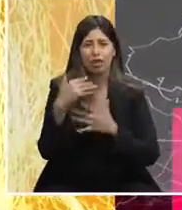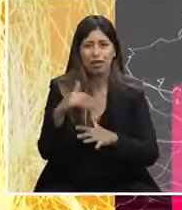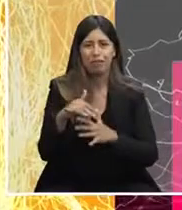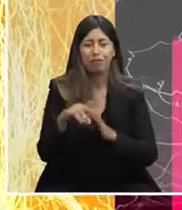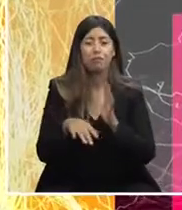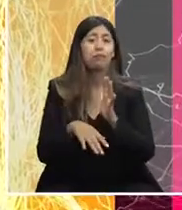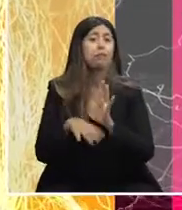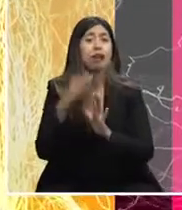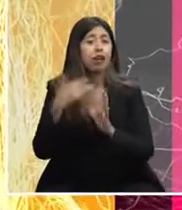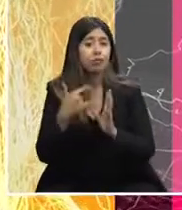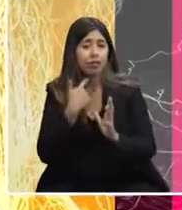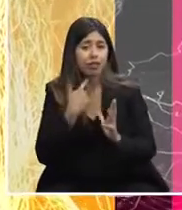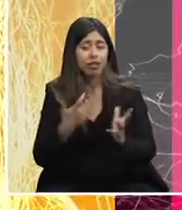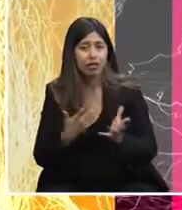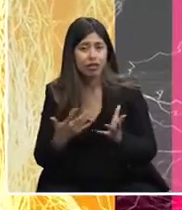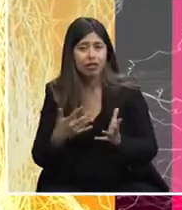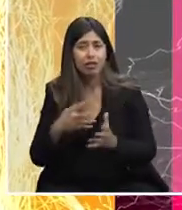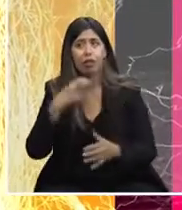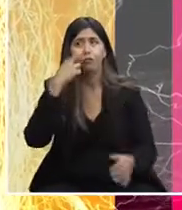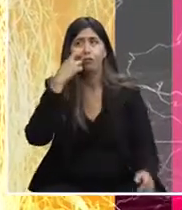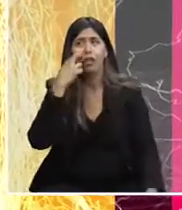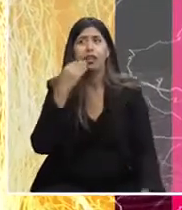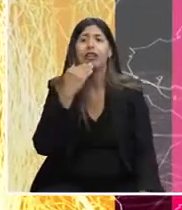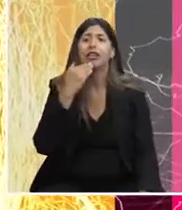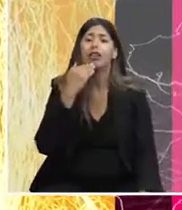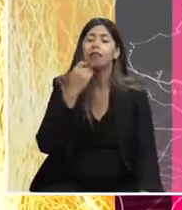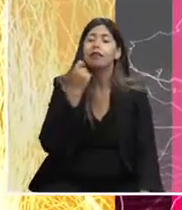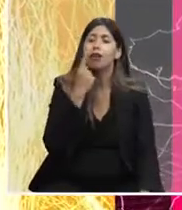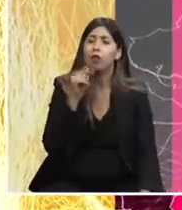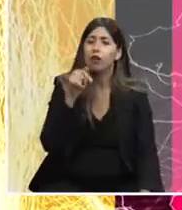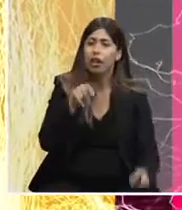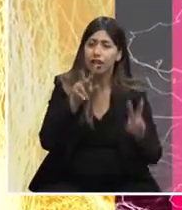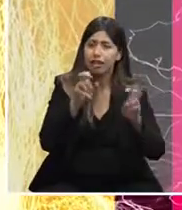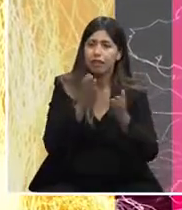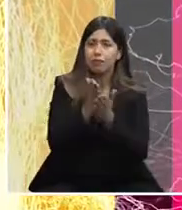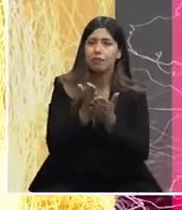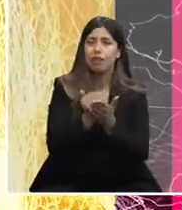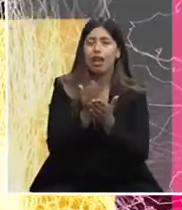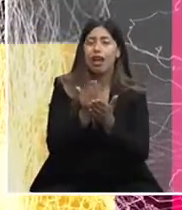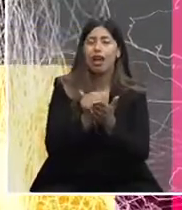part in this plan should our generation play? And what part should each of us play?